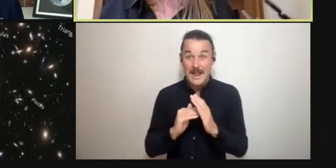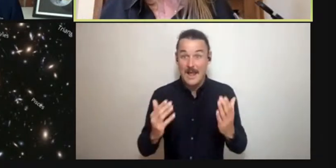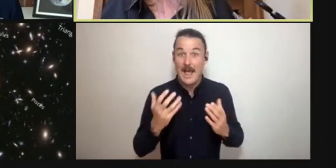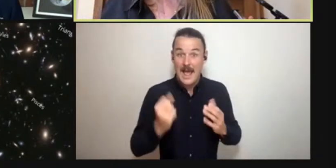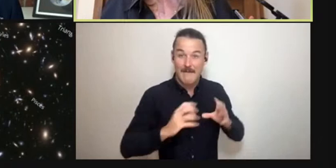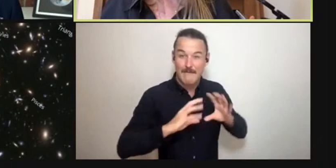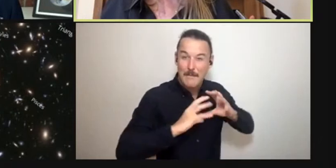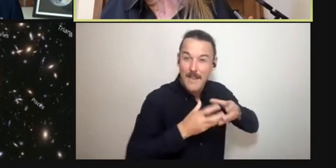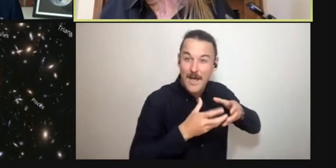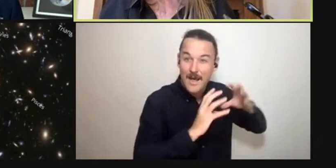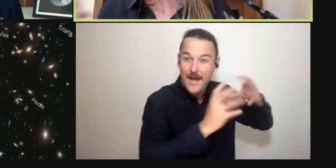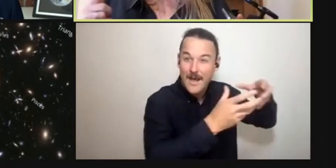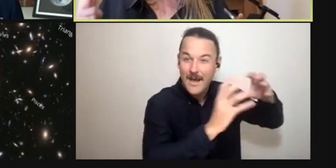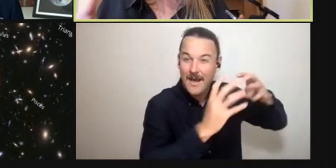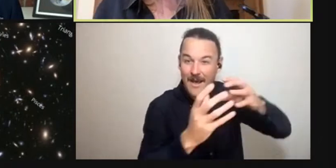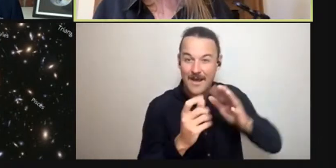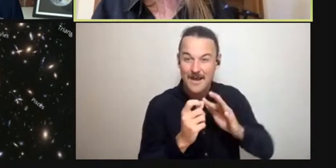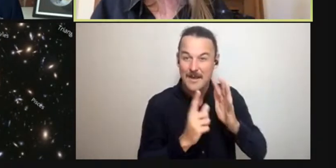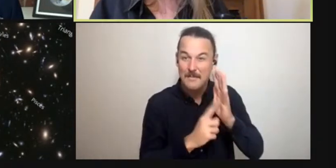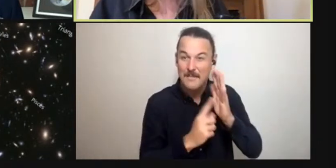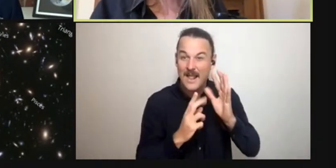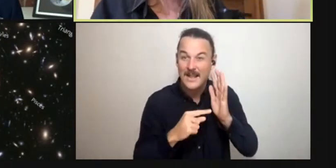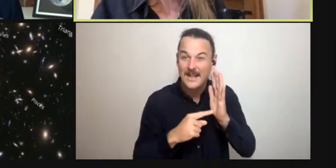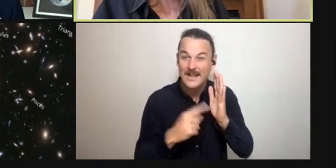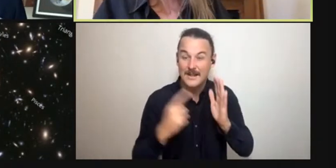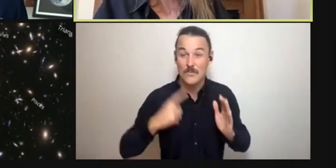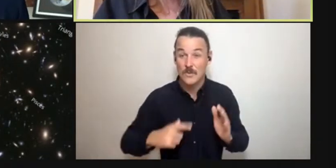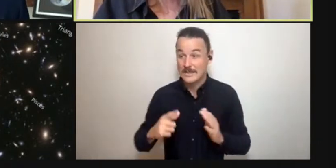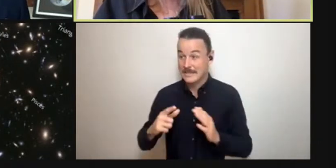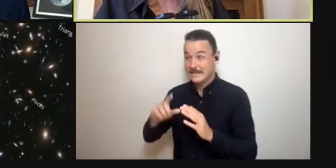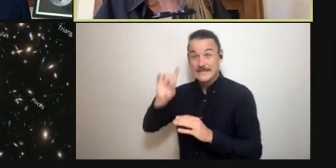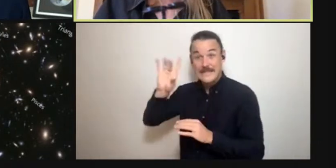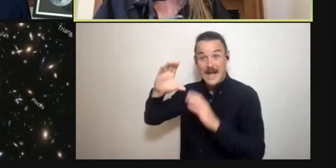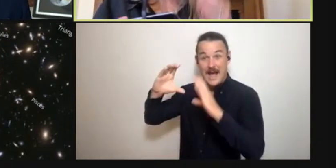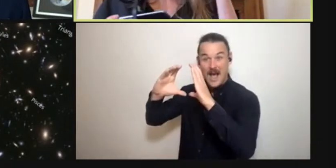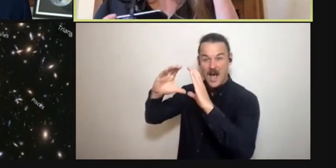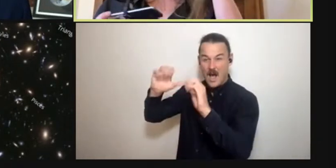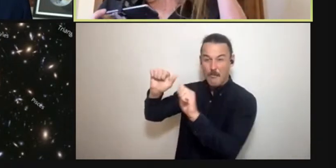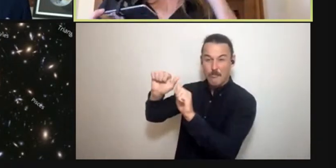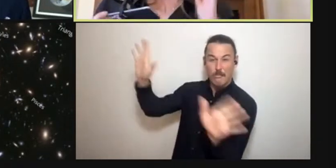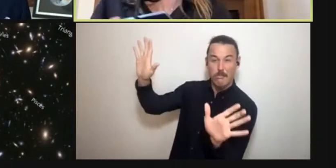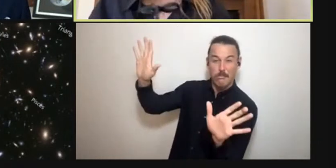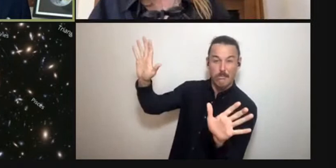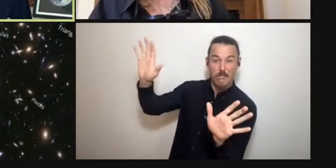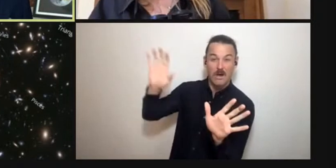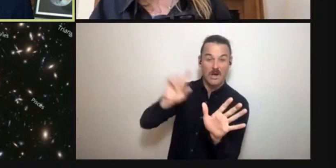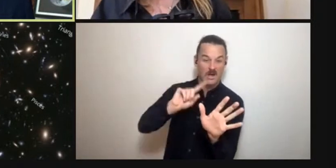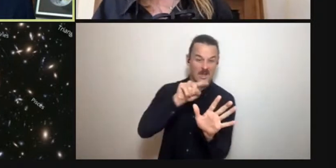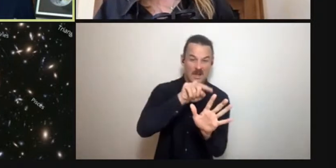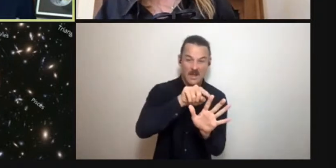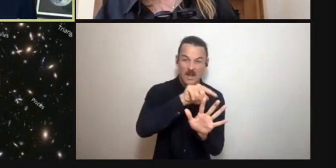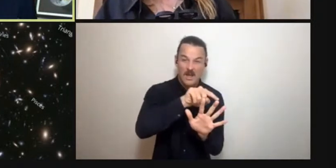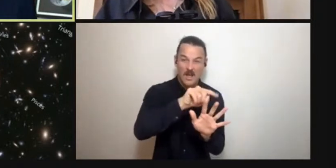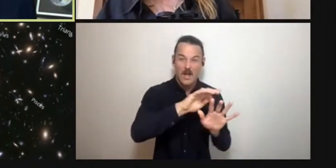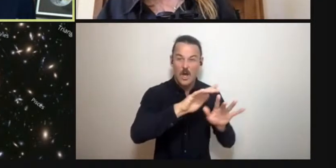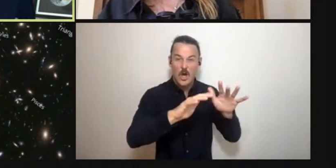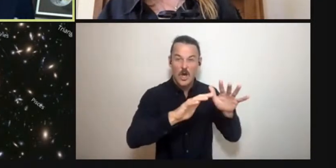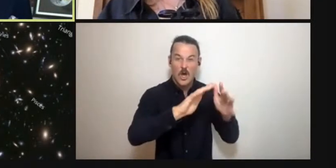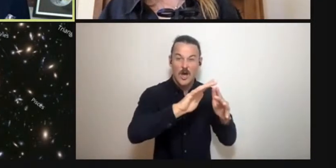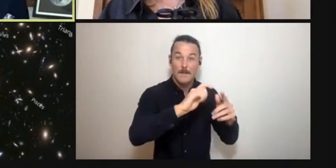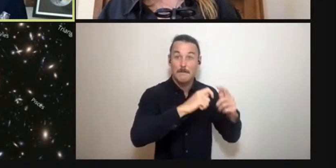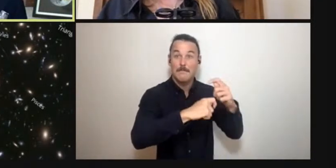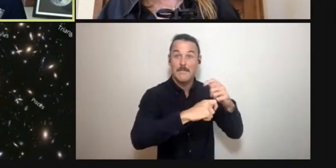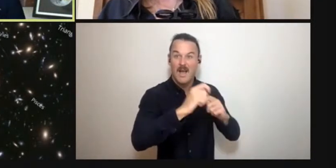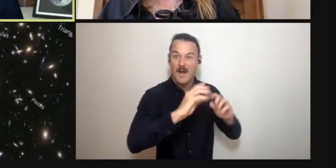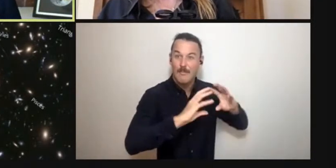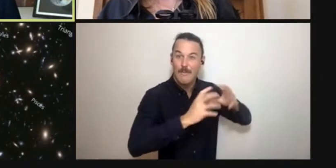rest of everything else. So little did you know it, but you asked a very fundamental question. Thank you. Now, Cindy Smith has asked,